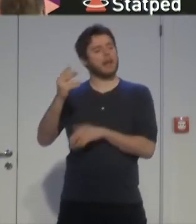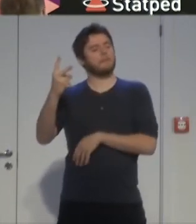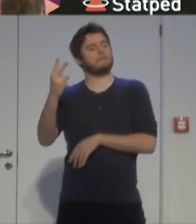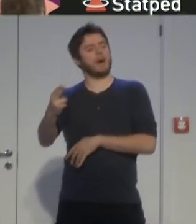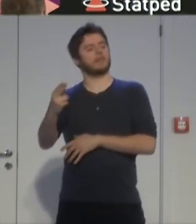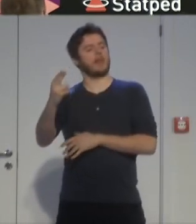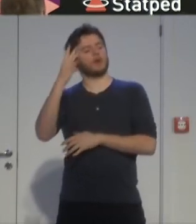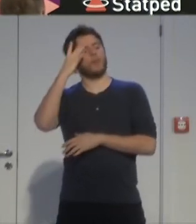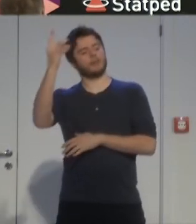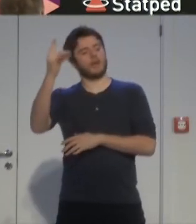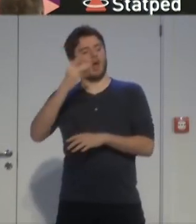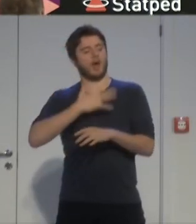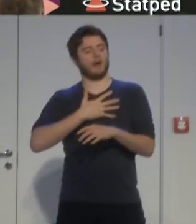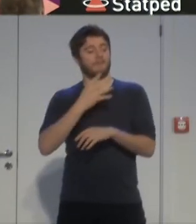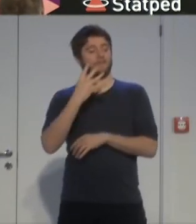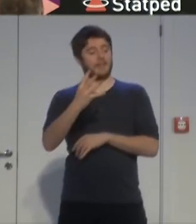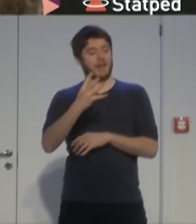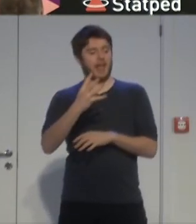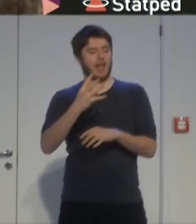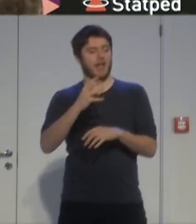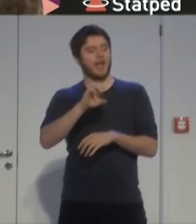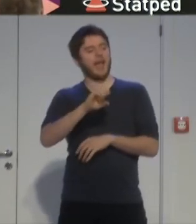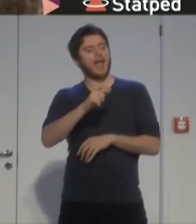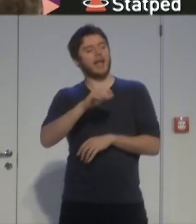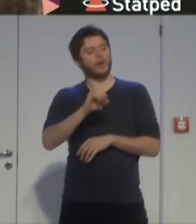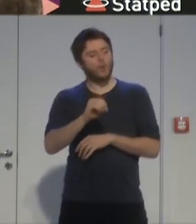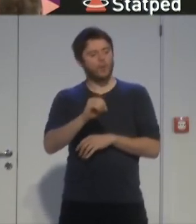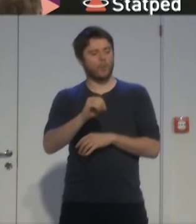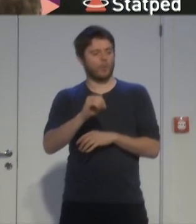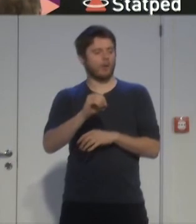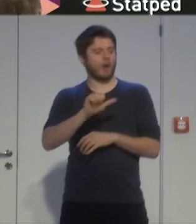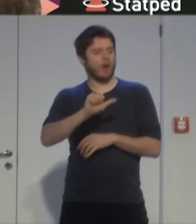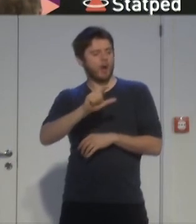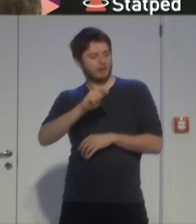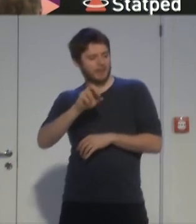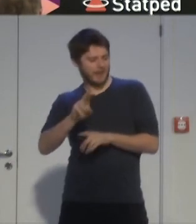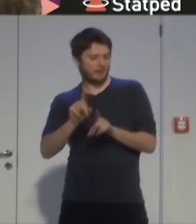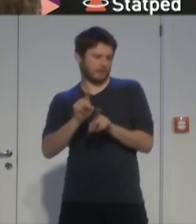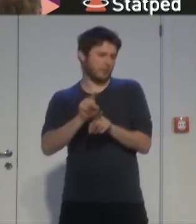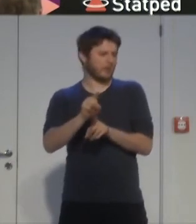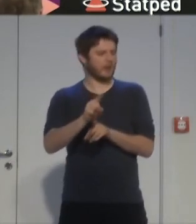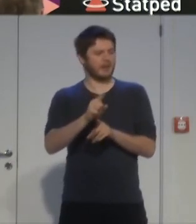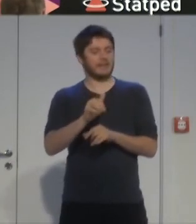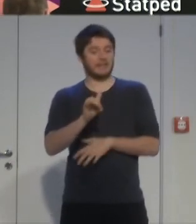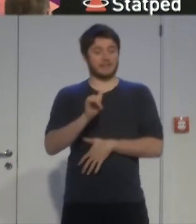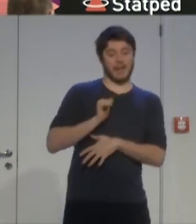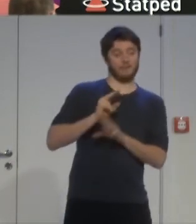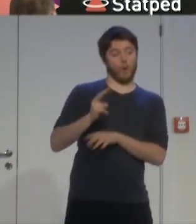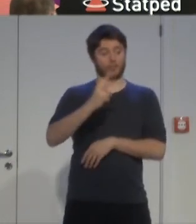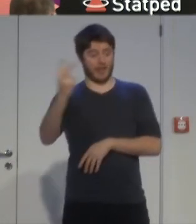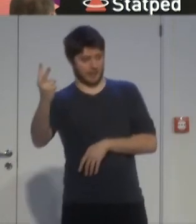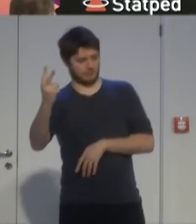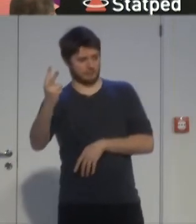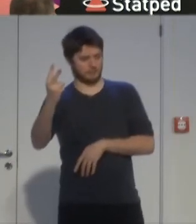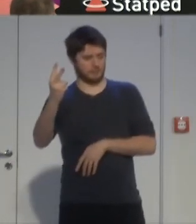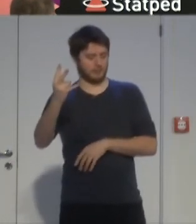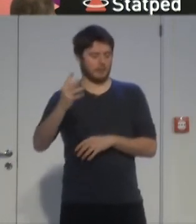4 basic ego-alter relations. Ego-alter means self and other. self and other.